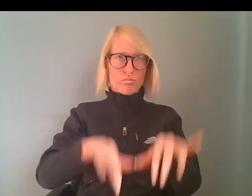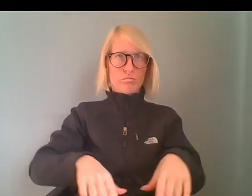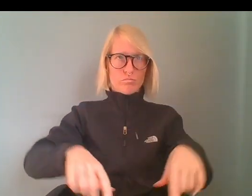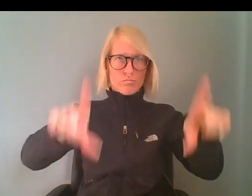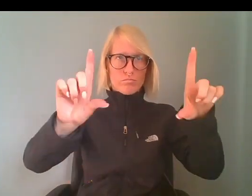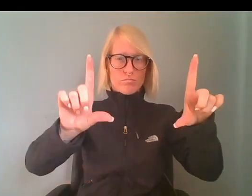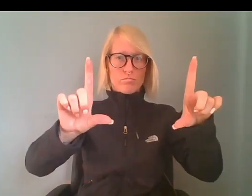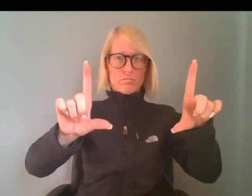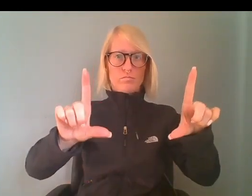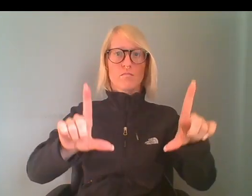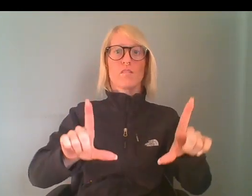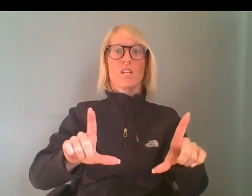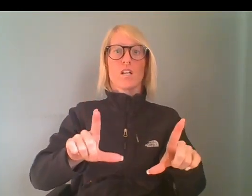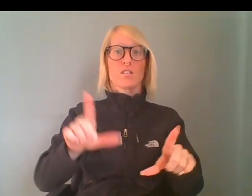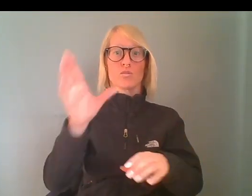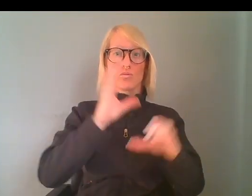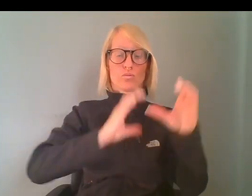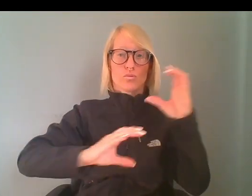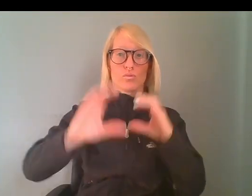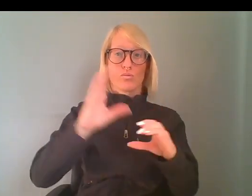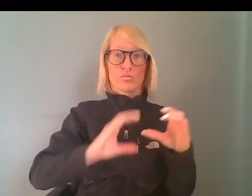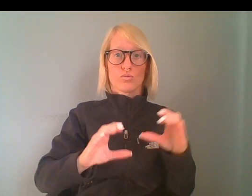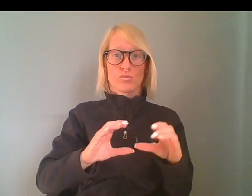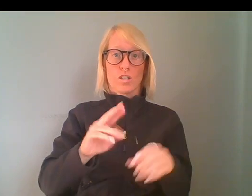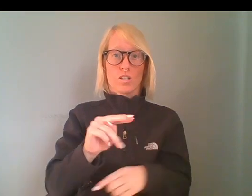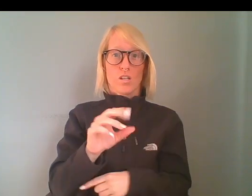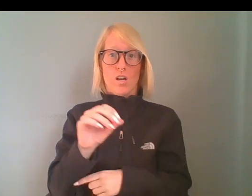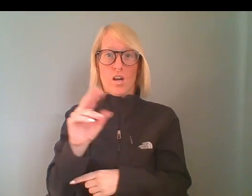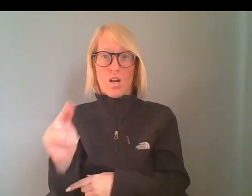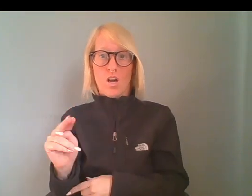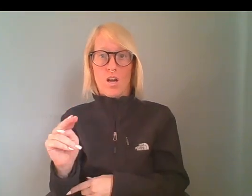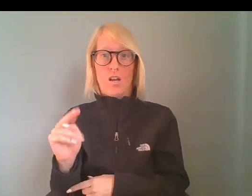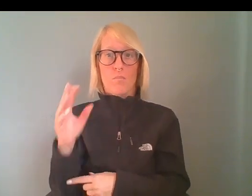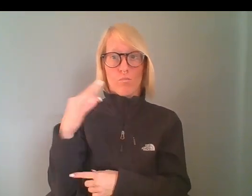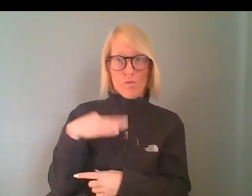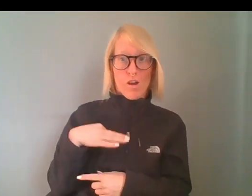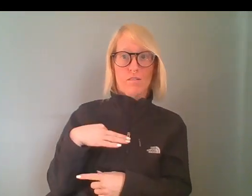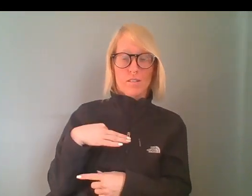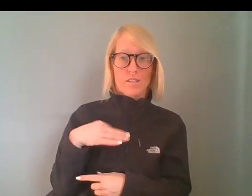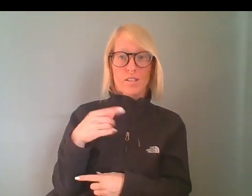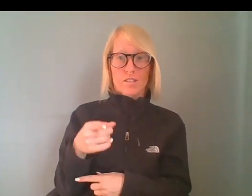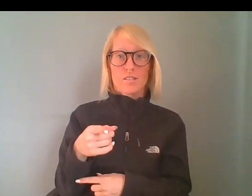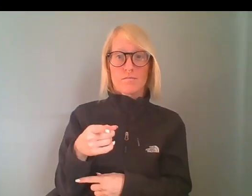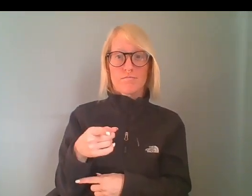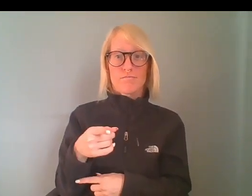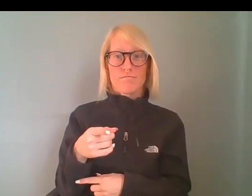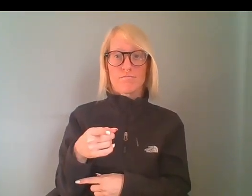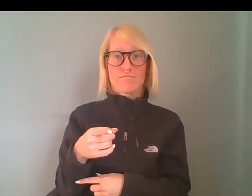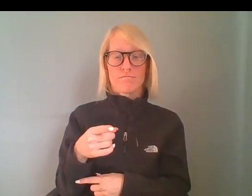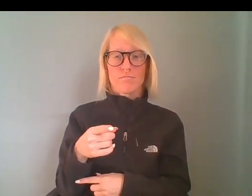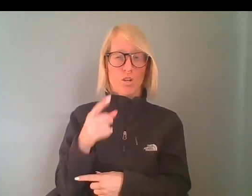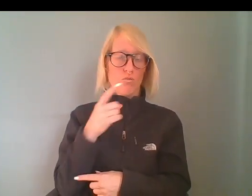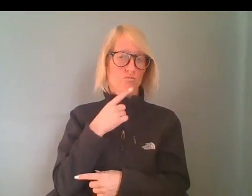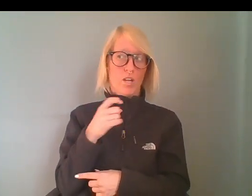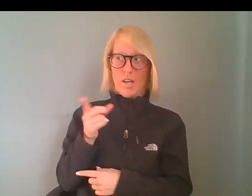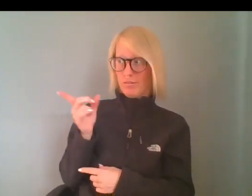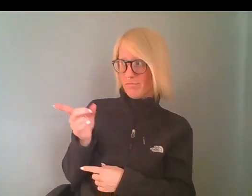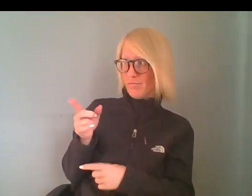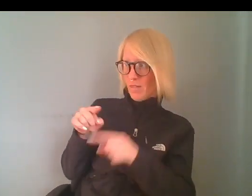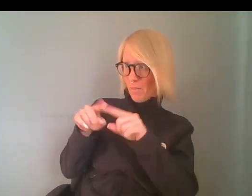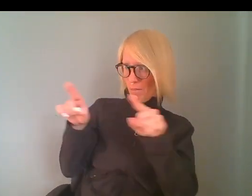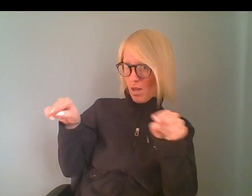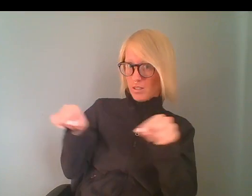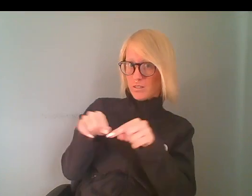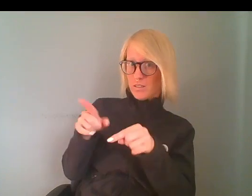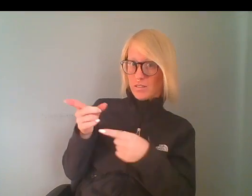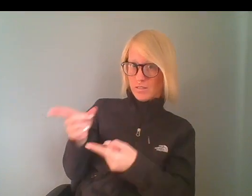tweets do have the word nonprofit in them, and in the green the green below it, you'll see that these were